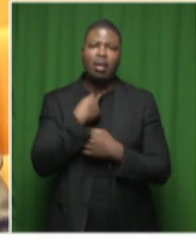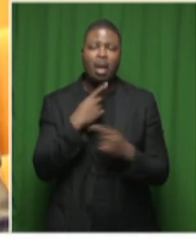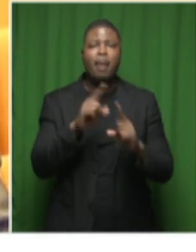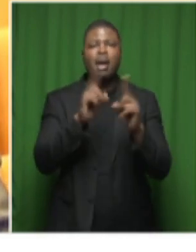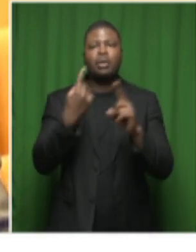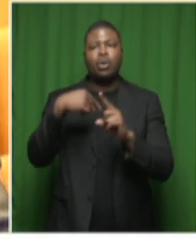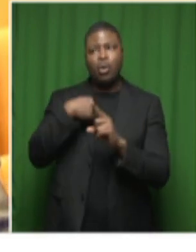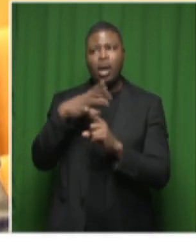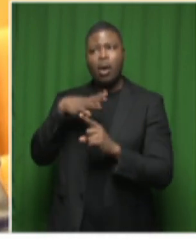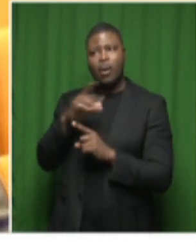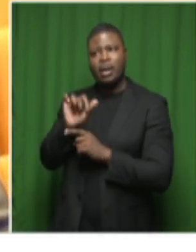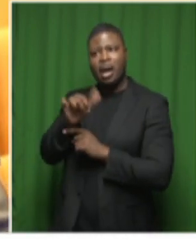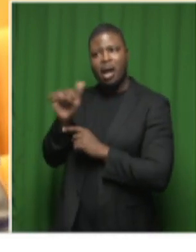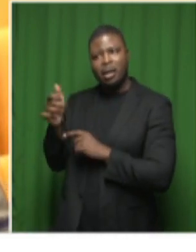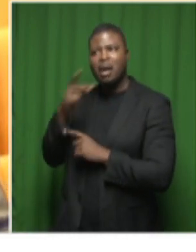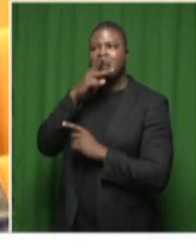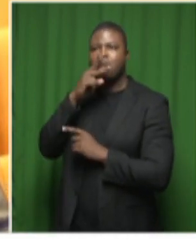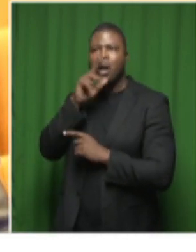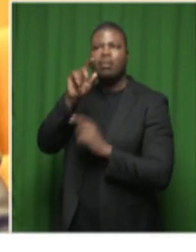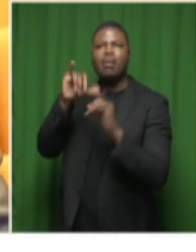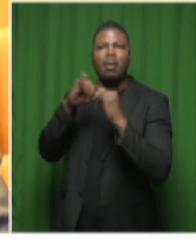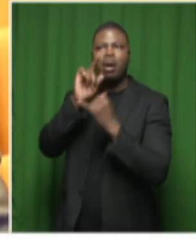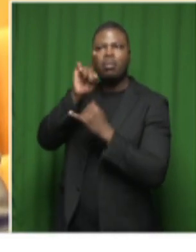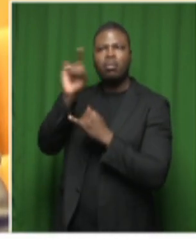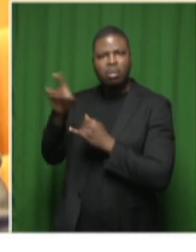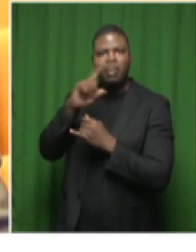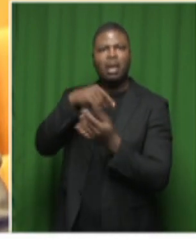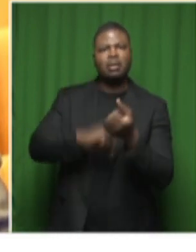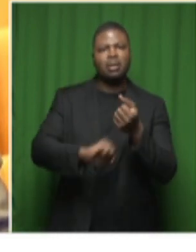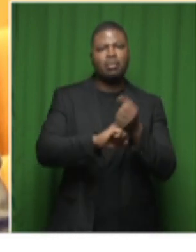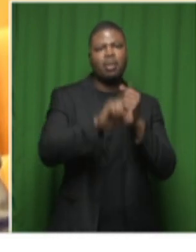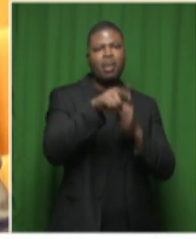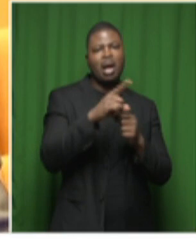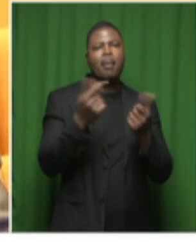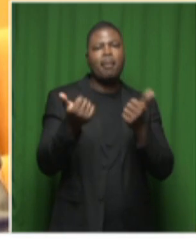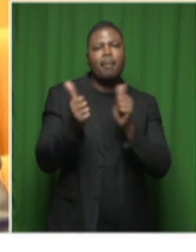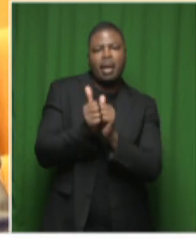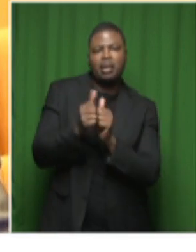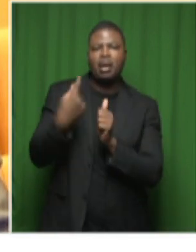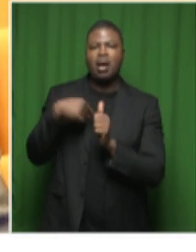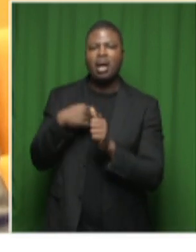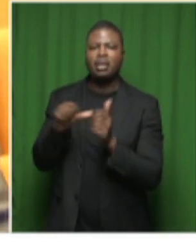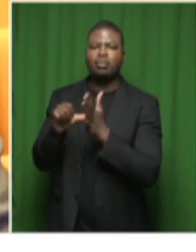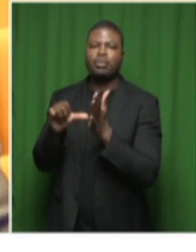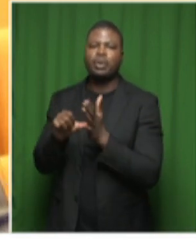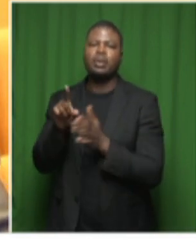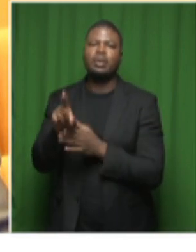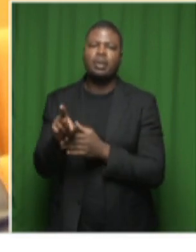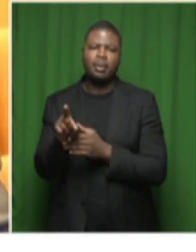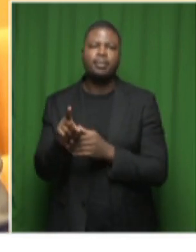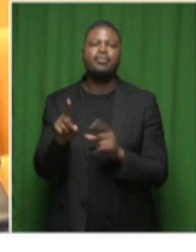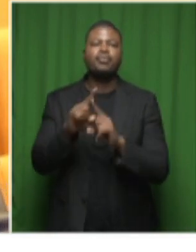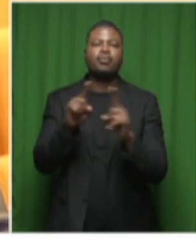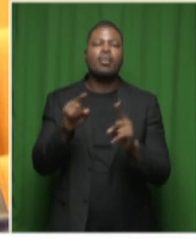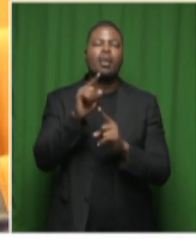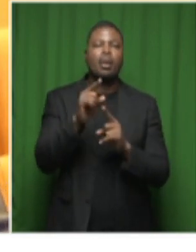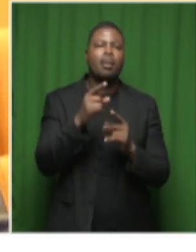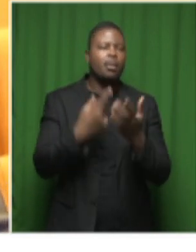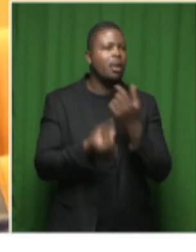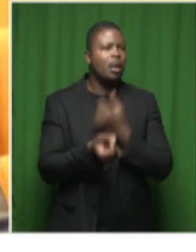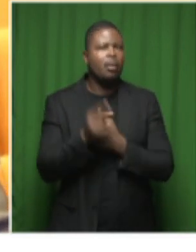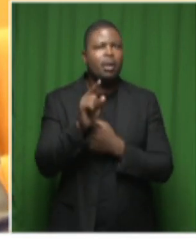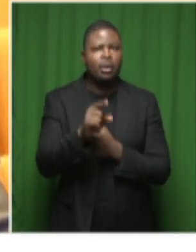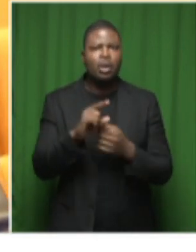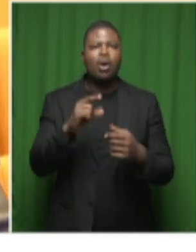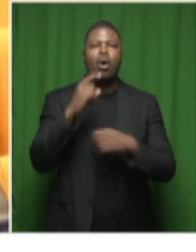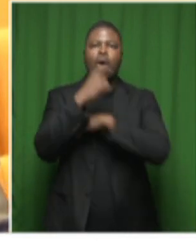participation because they are our critical partners. And they withdrew because it turns out that the conference